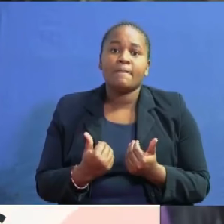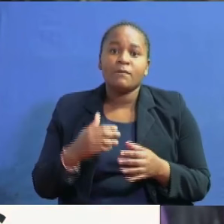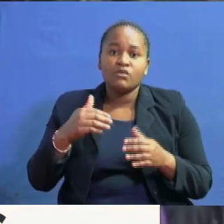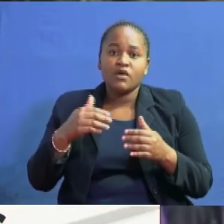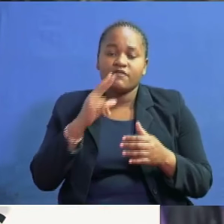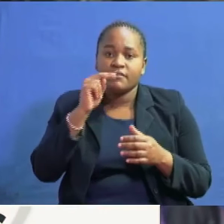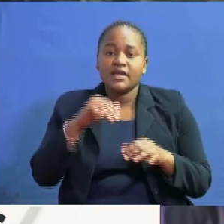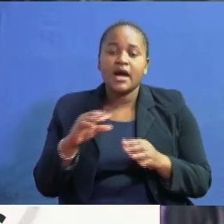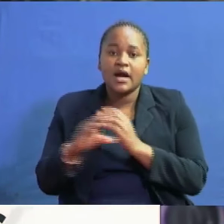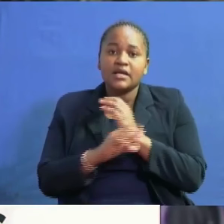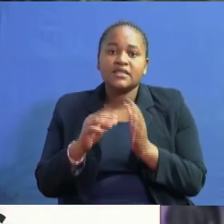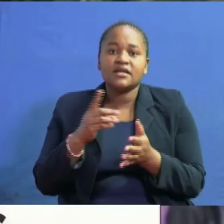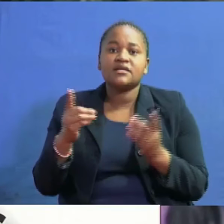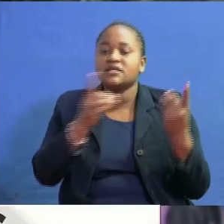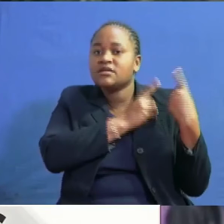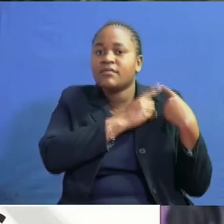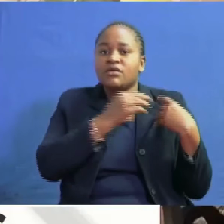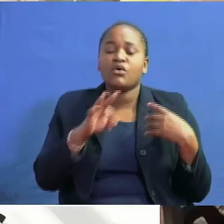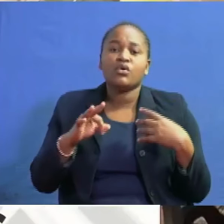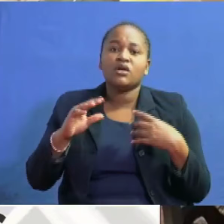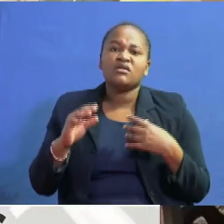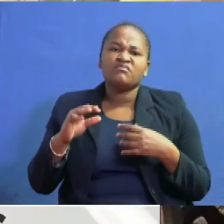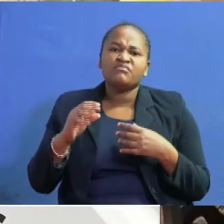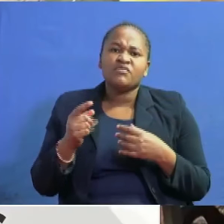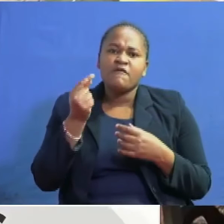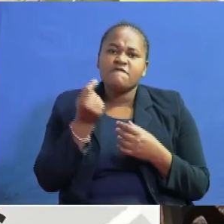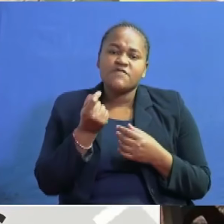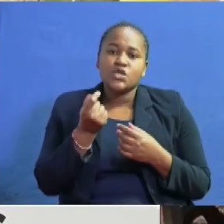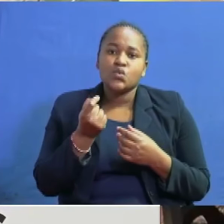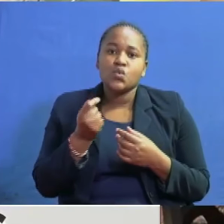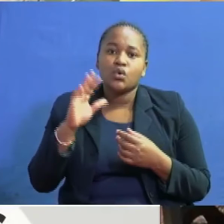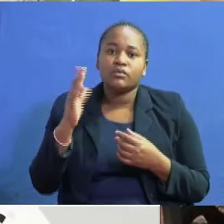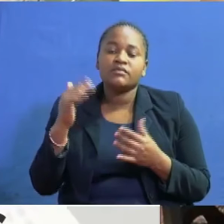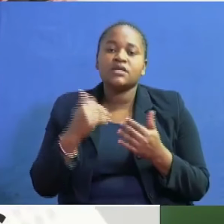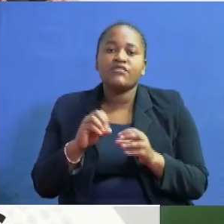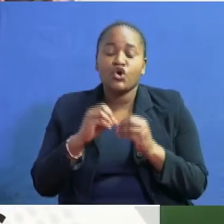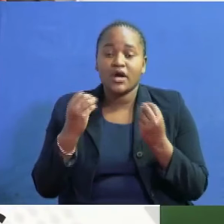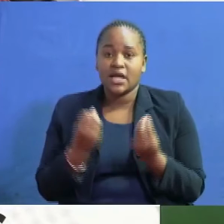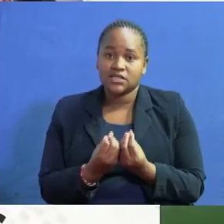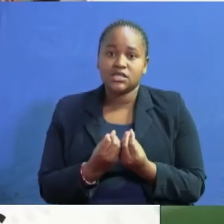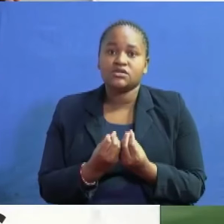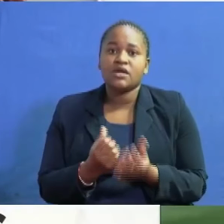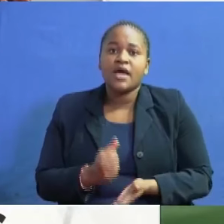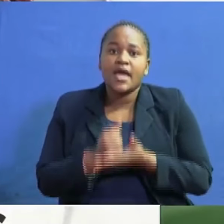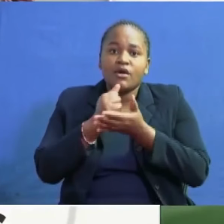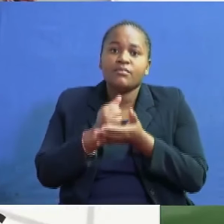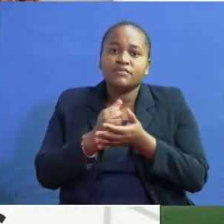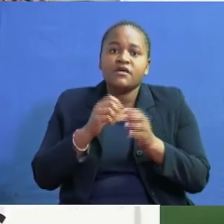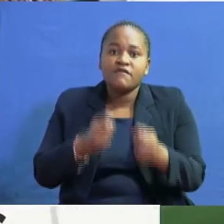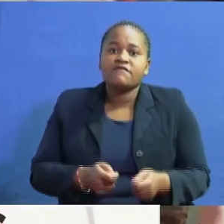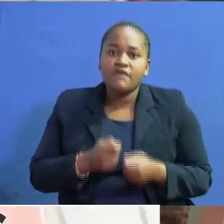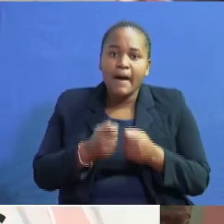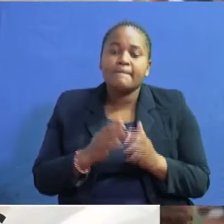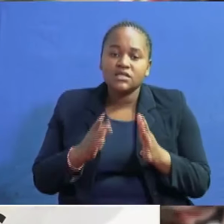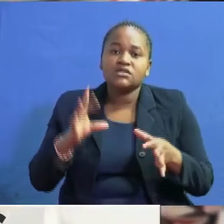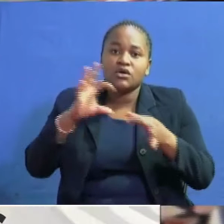ambayo inategemea mimea mitatu minne. His father says that his organization helps farmers in connecting